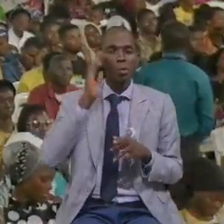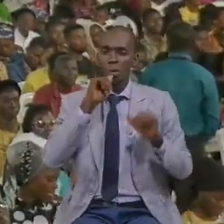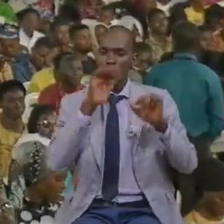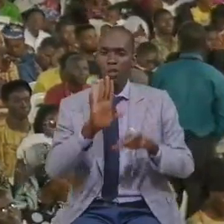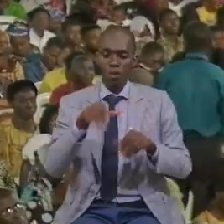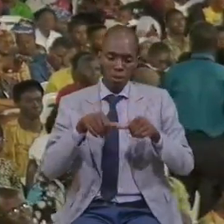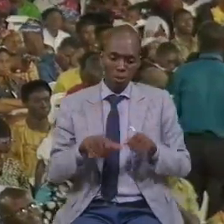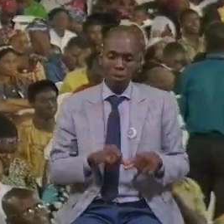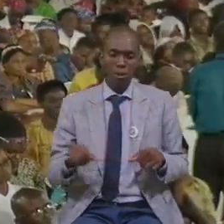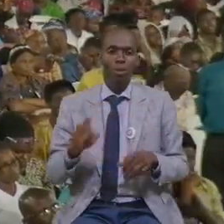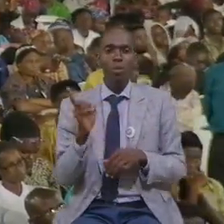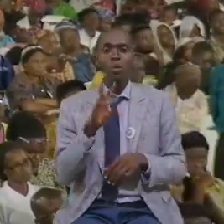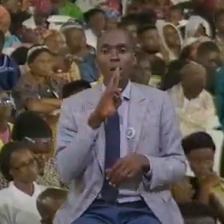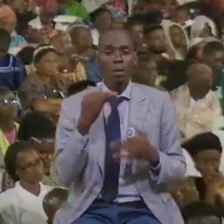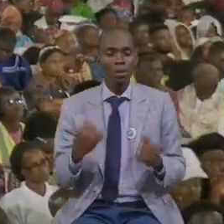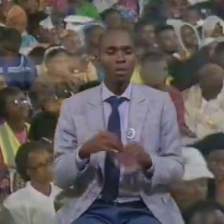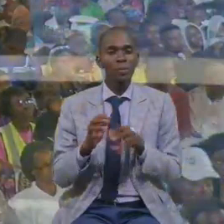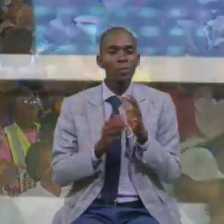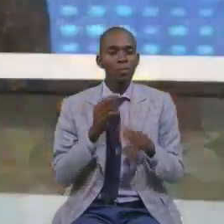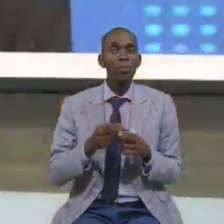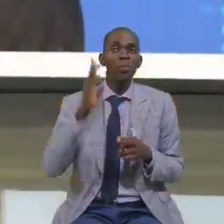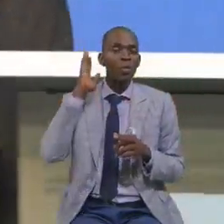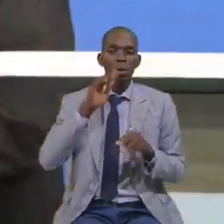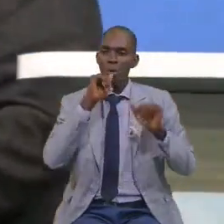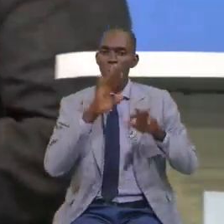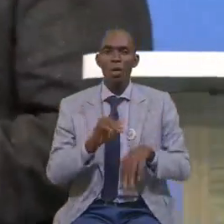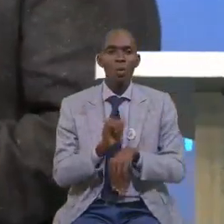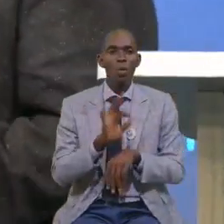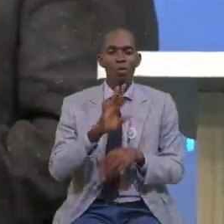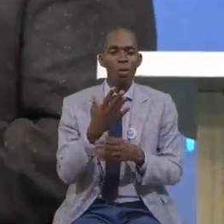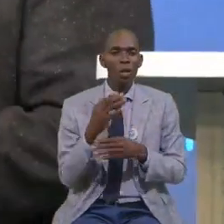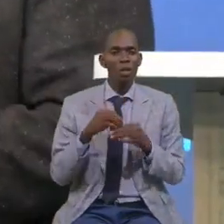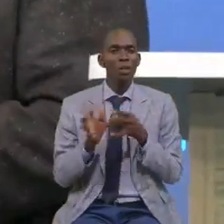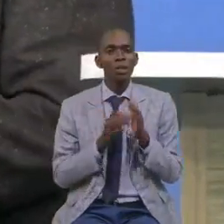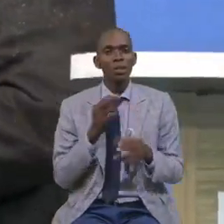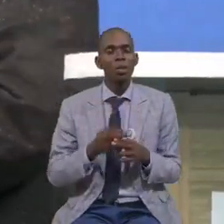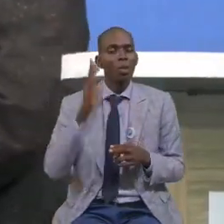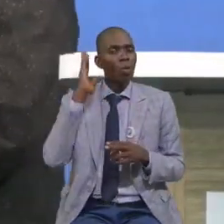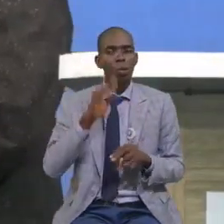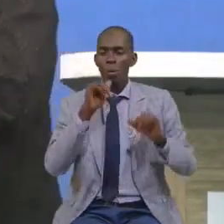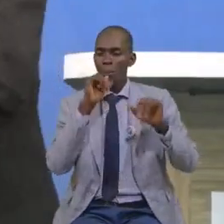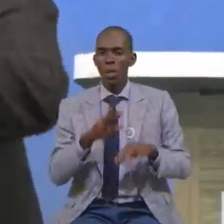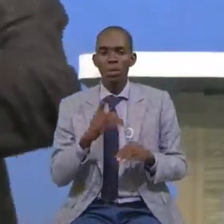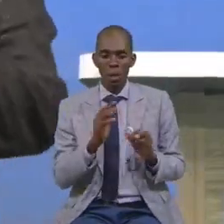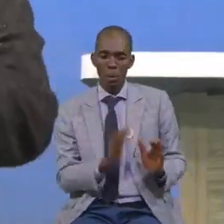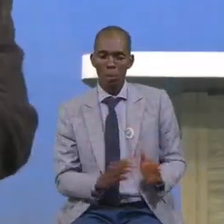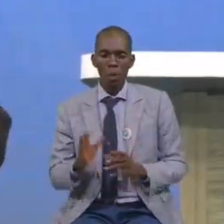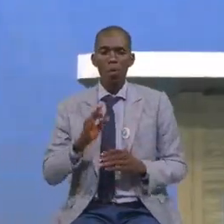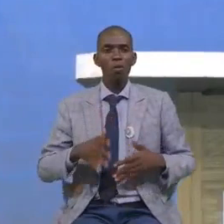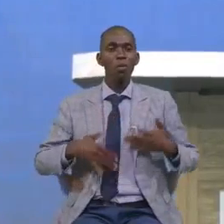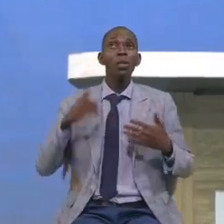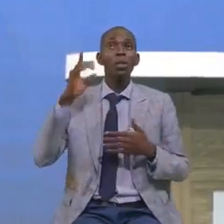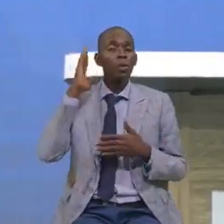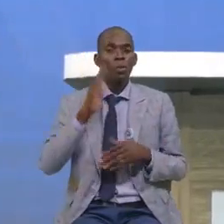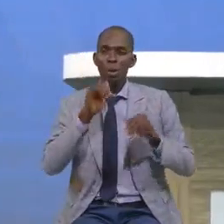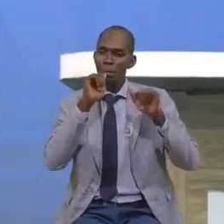staying where you are. He'll bless the work of your hand. He'll bless the plan of your life. He will bless